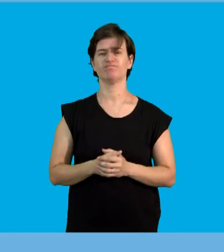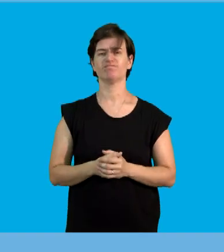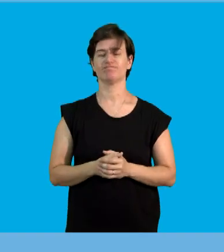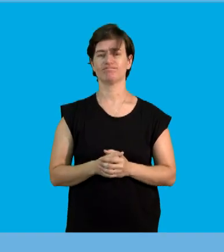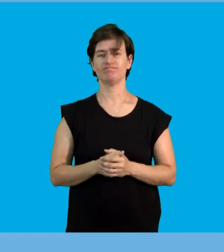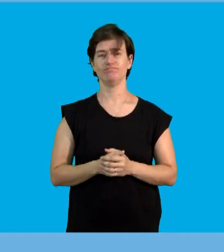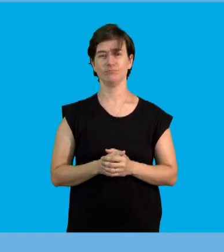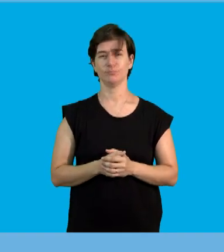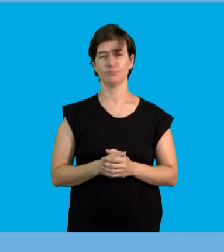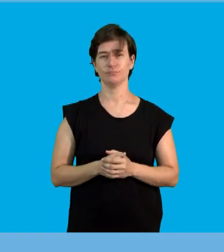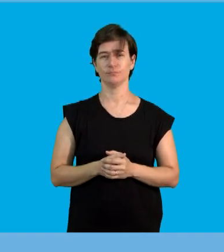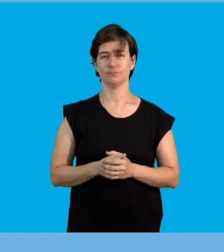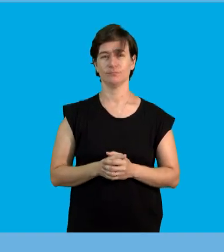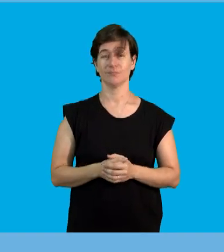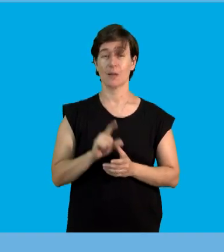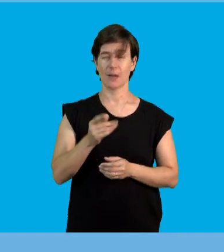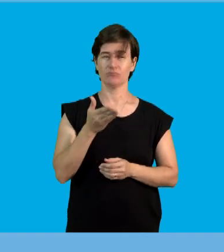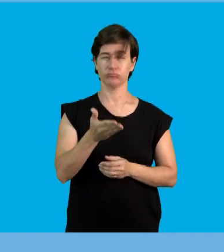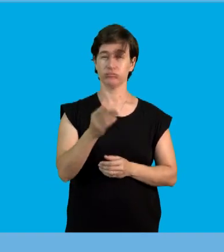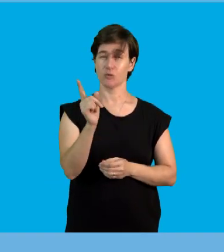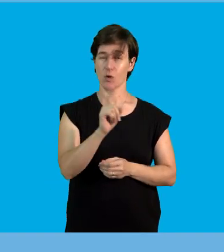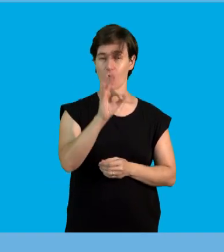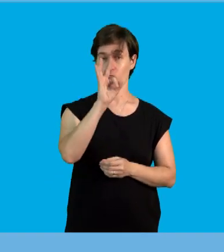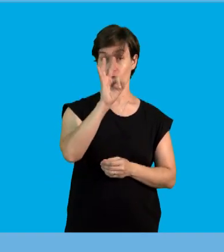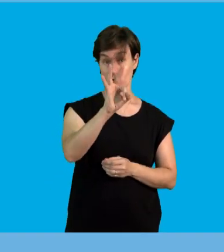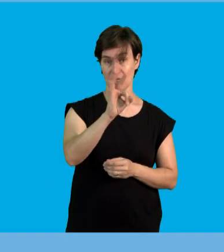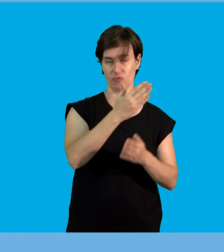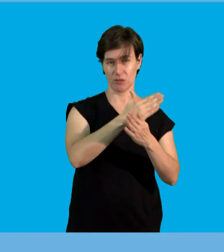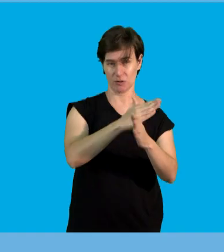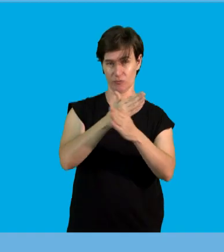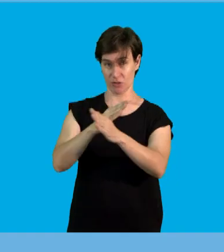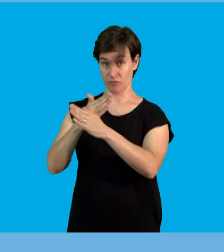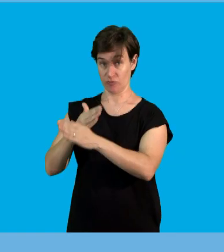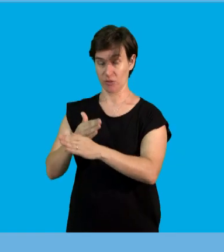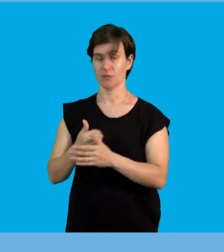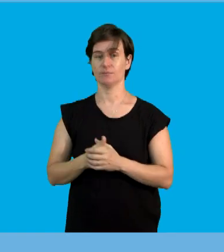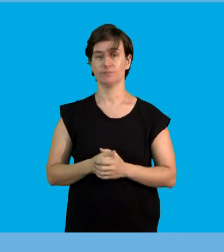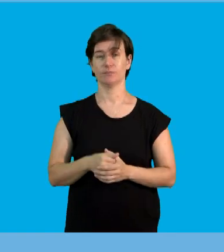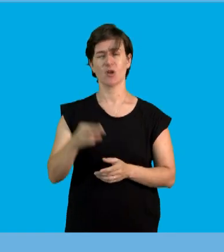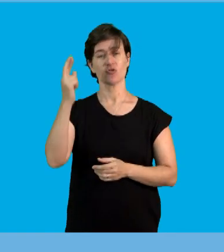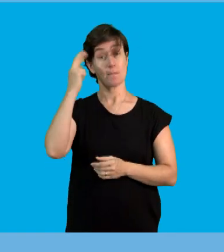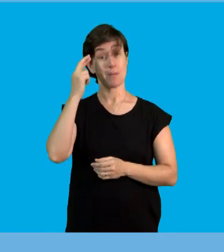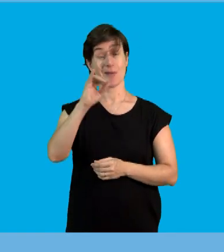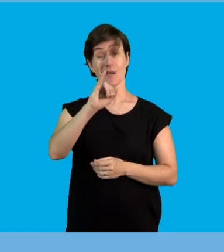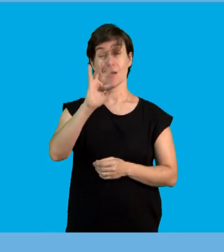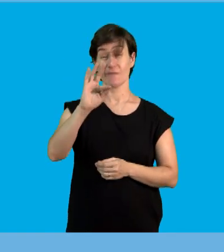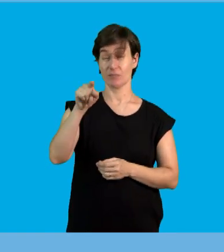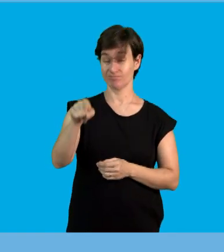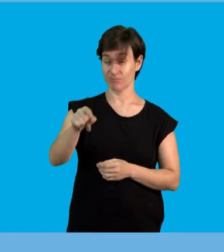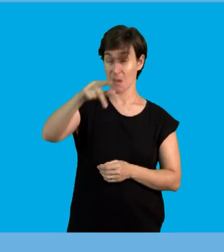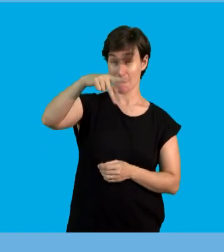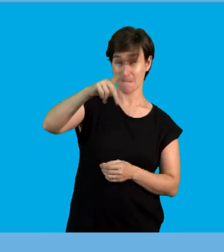up the battery. They are connected, and we should have three resistors that are connected in